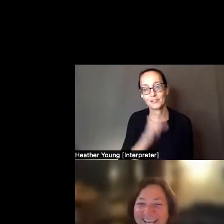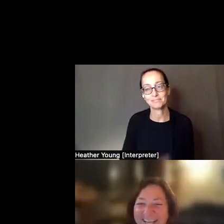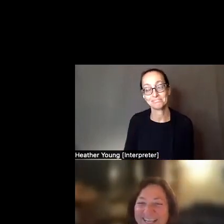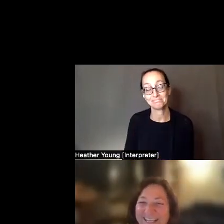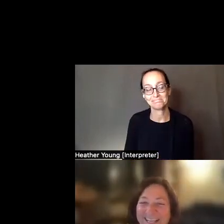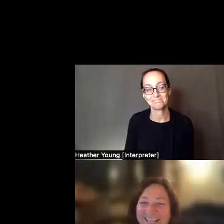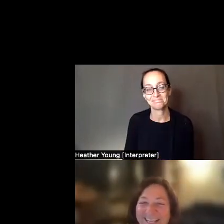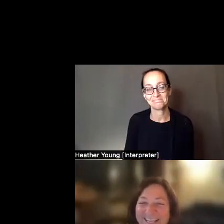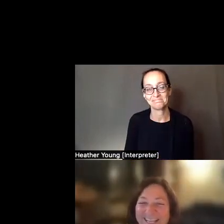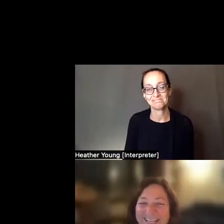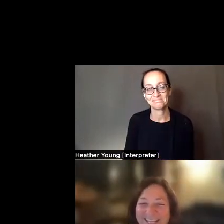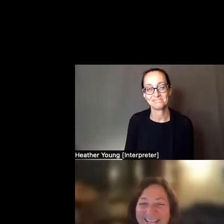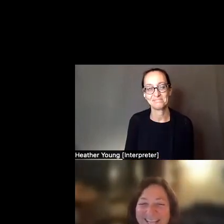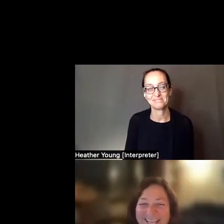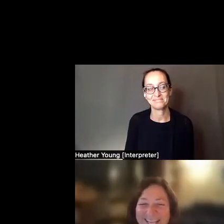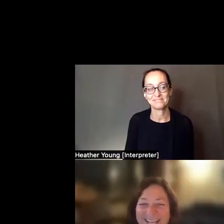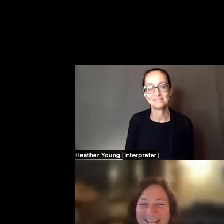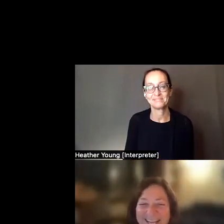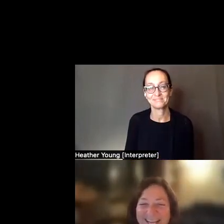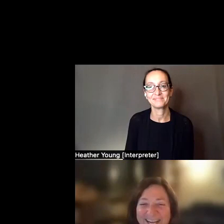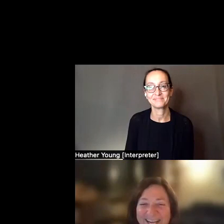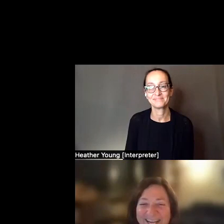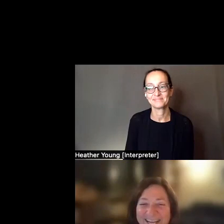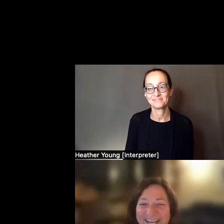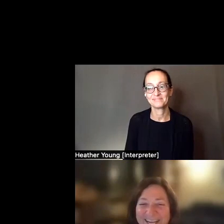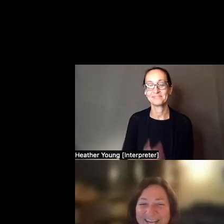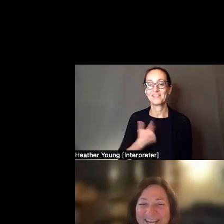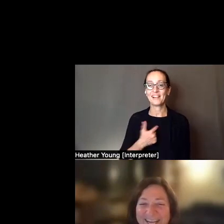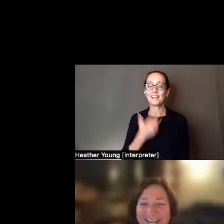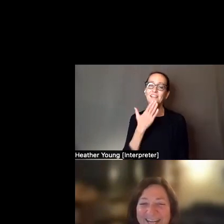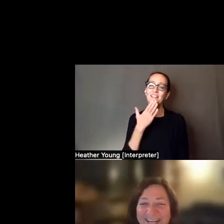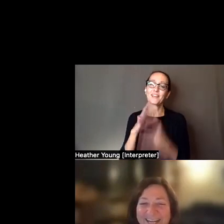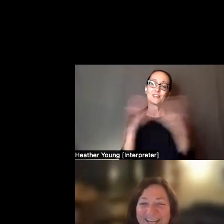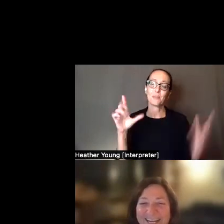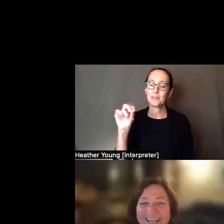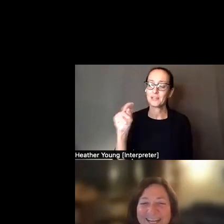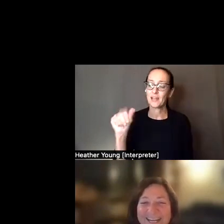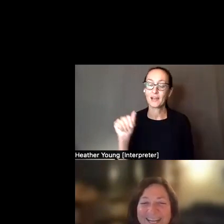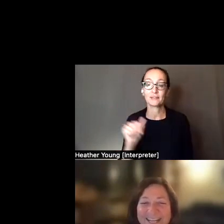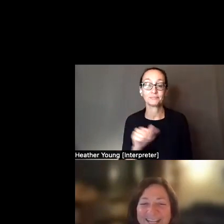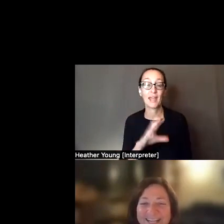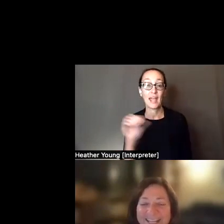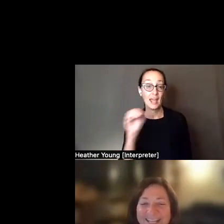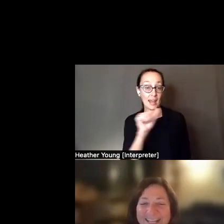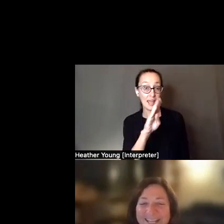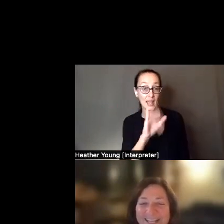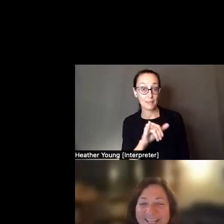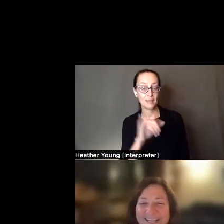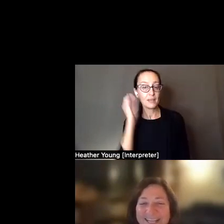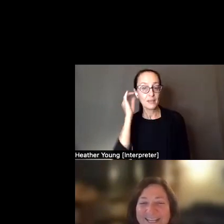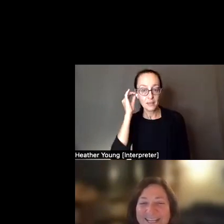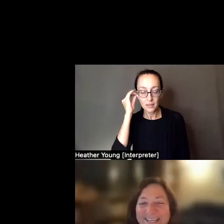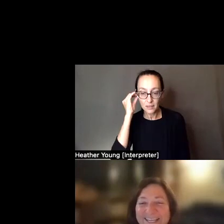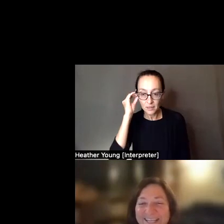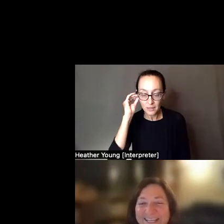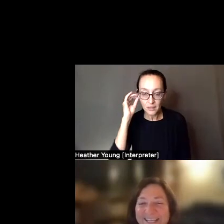Yeah, thank you. Thank you so much, Donna. So yeah, and also Abby, hearing aid retention devices,